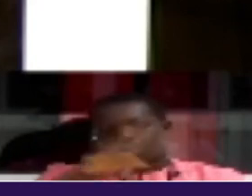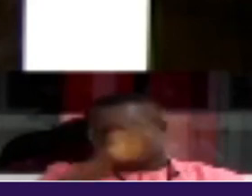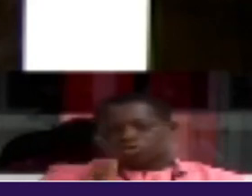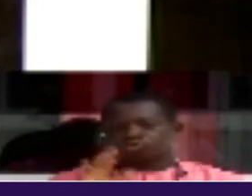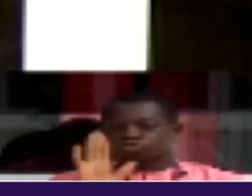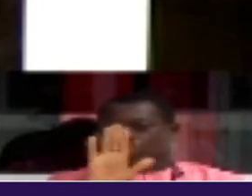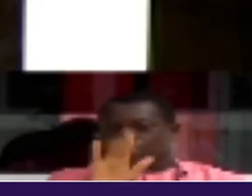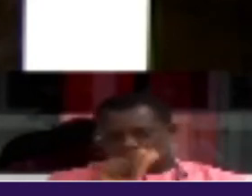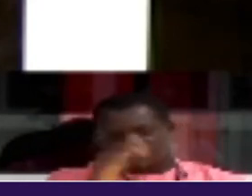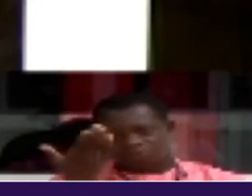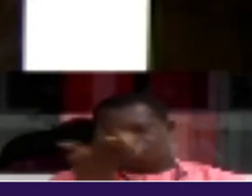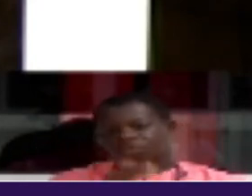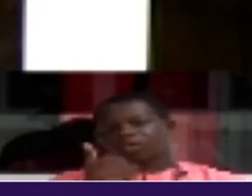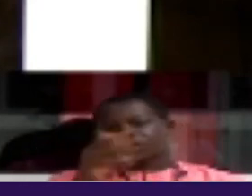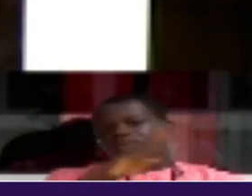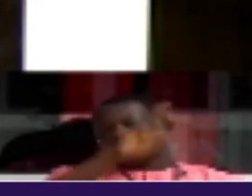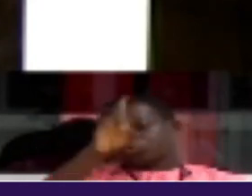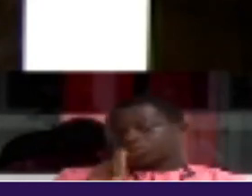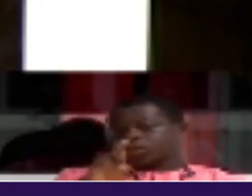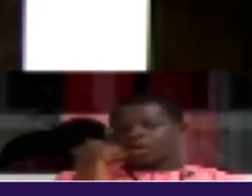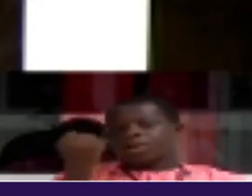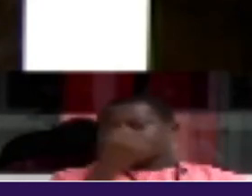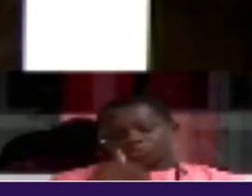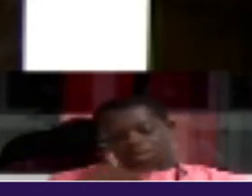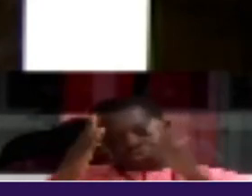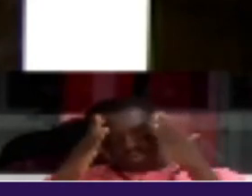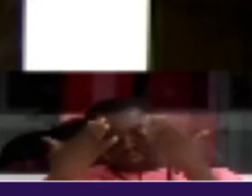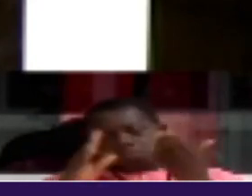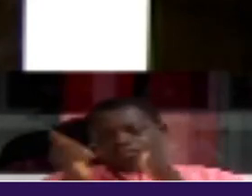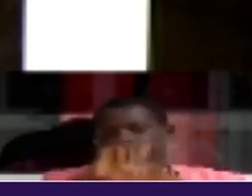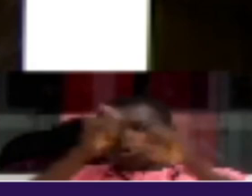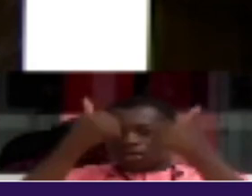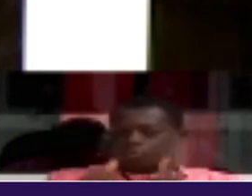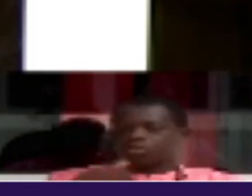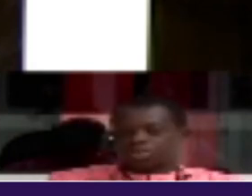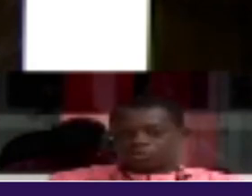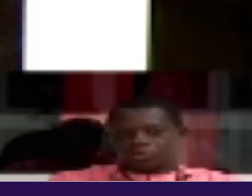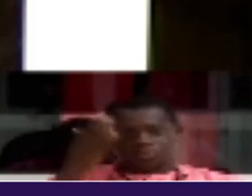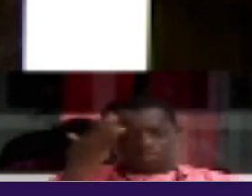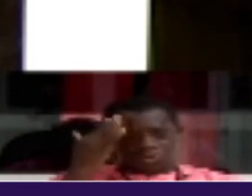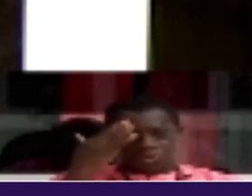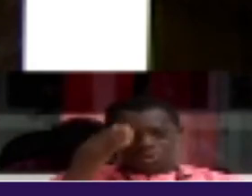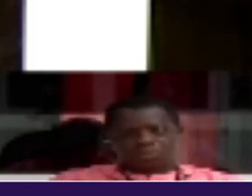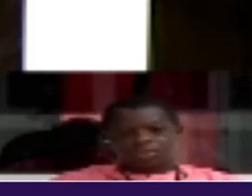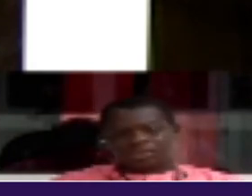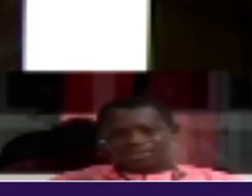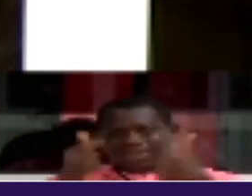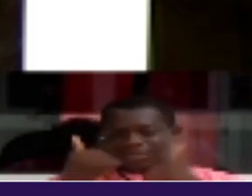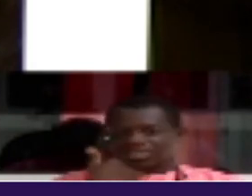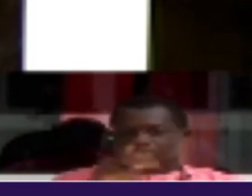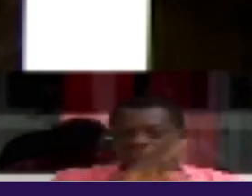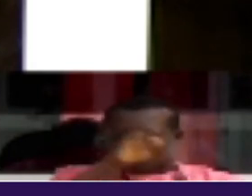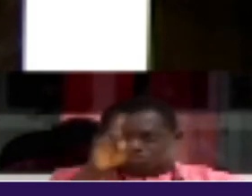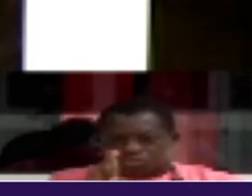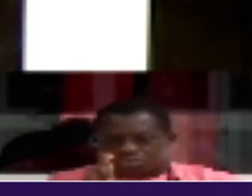questions. Because I don't know what was going on. I wanted to know. This is why I asked. So when I started asking